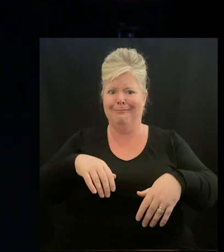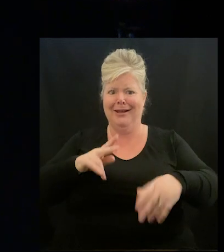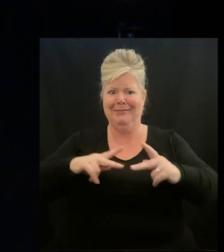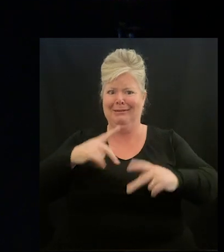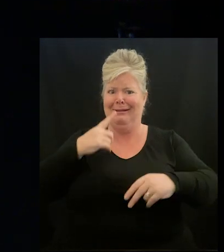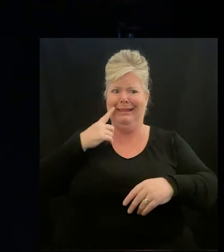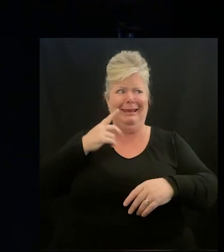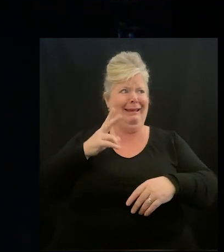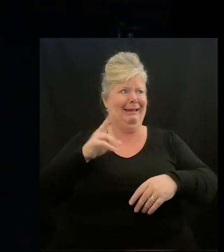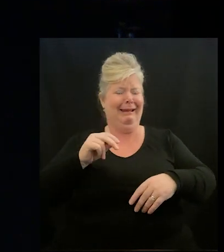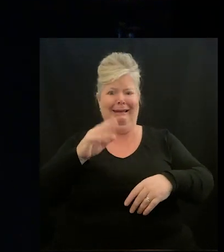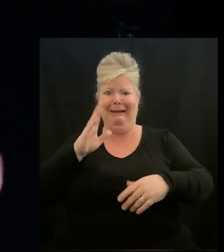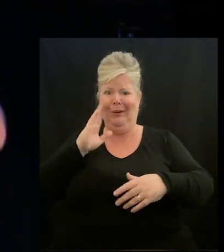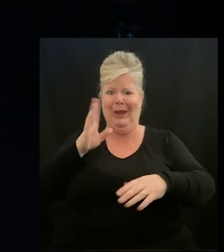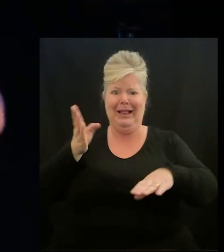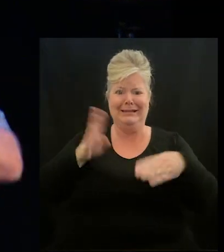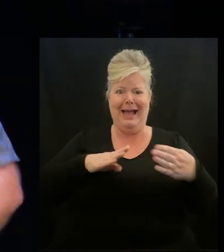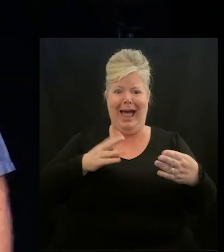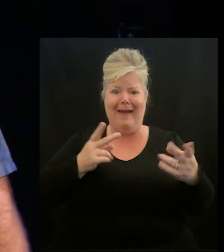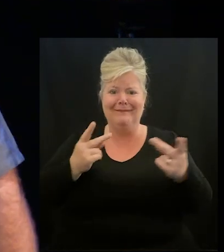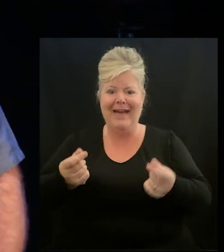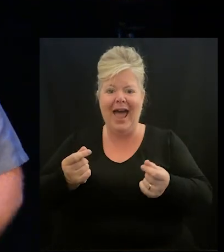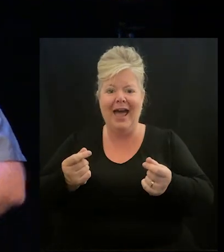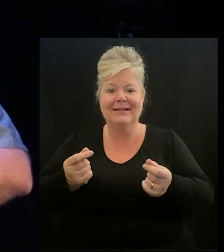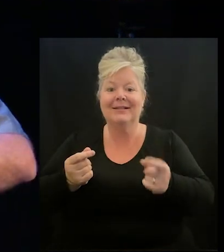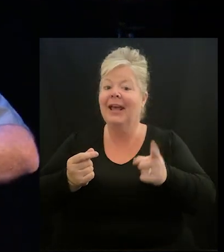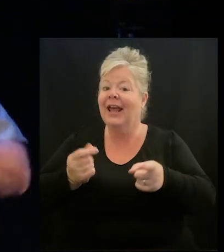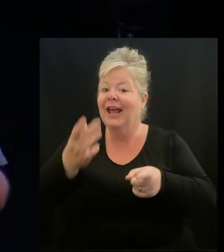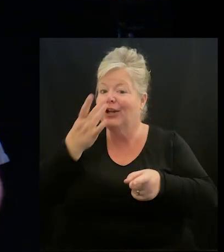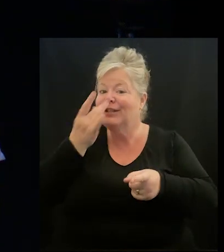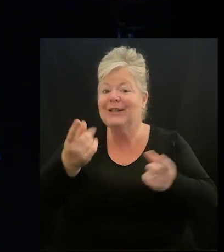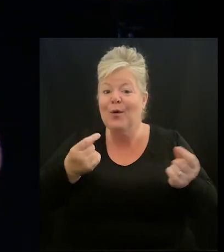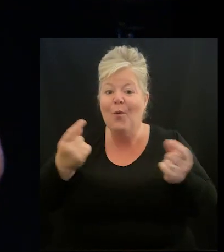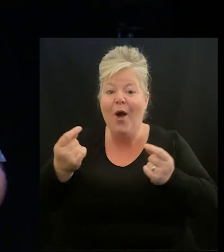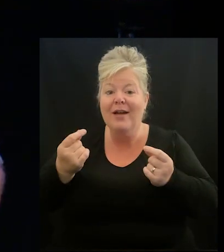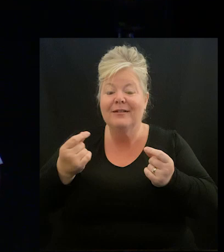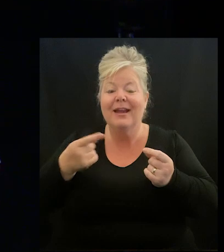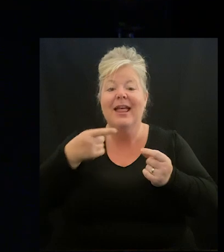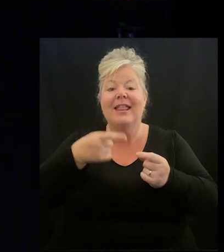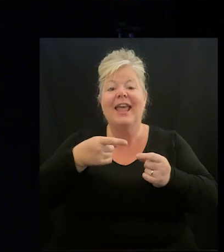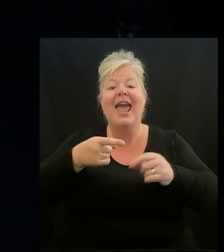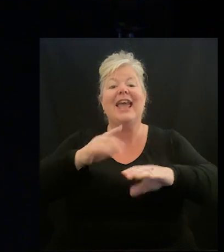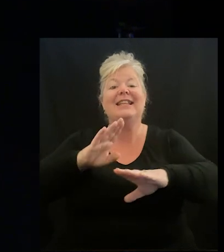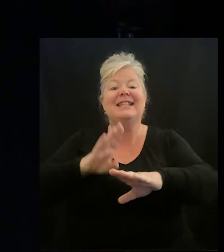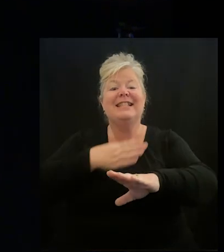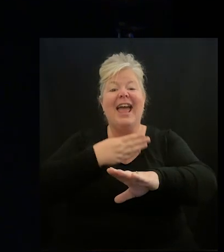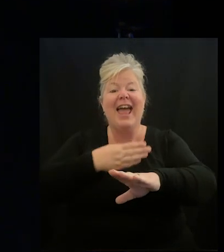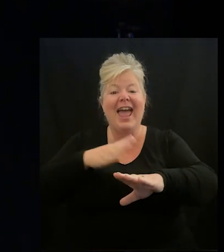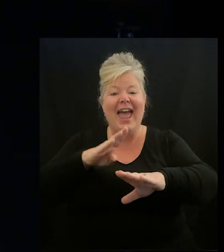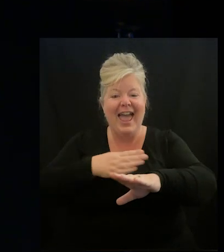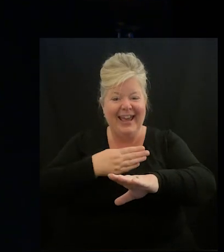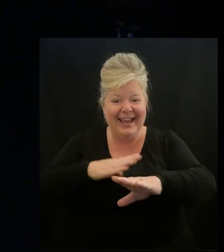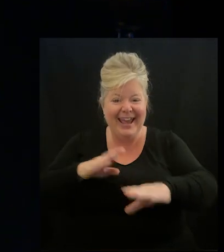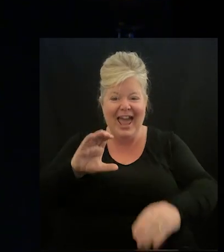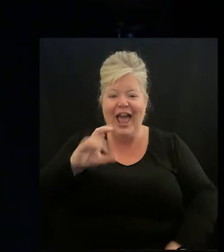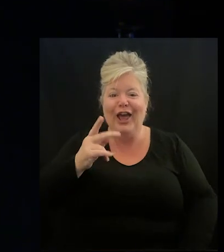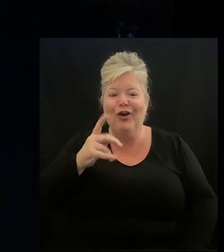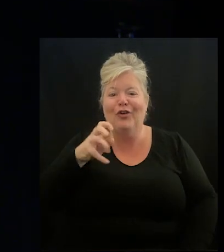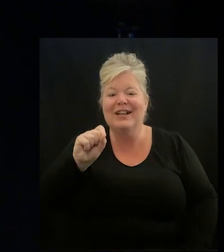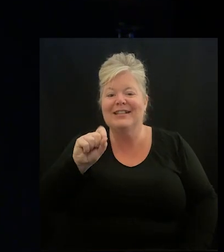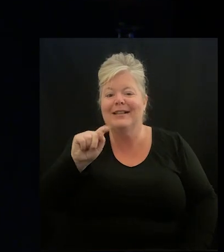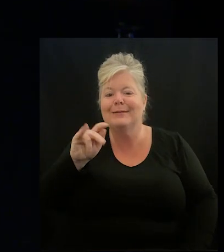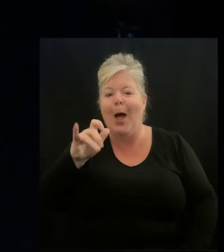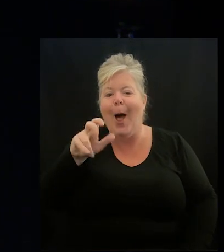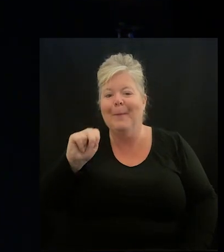us right to our death. And then what they did was so fascinating. They sang a Chris Tomlin song 2,500 years before